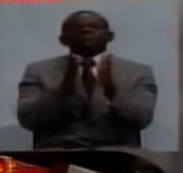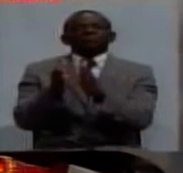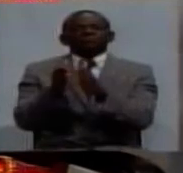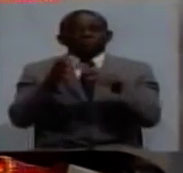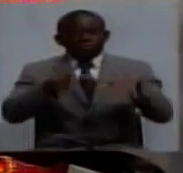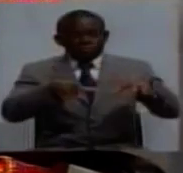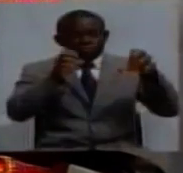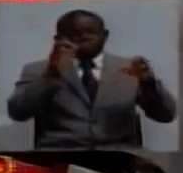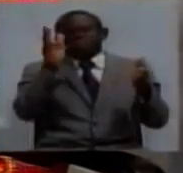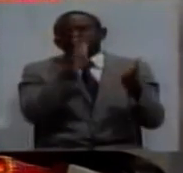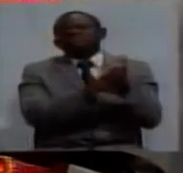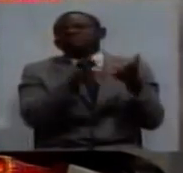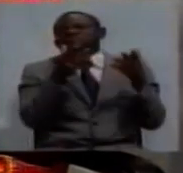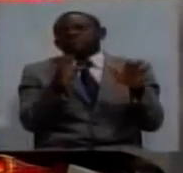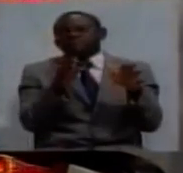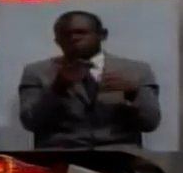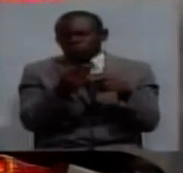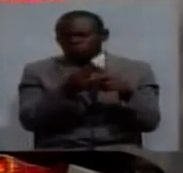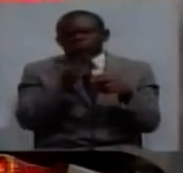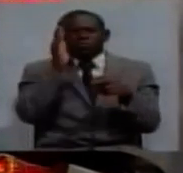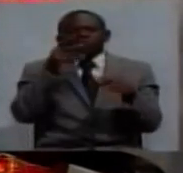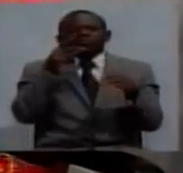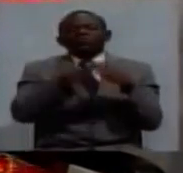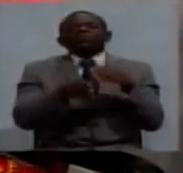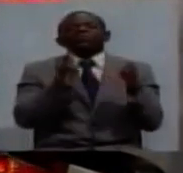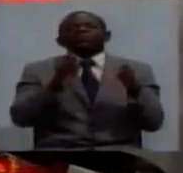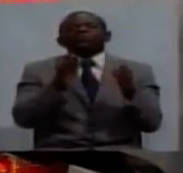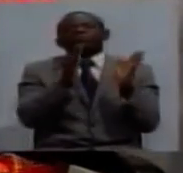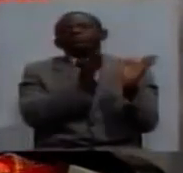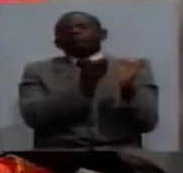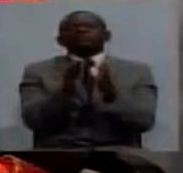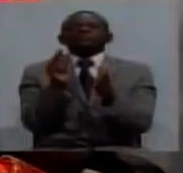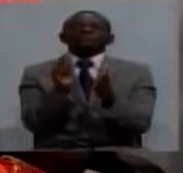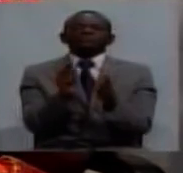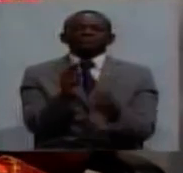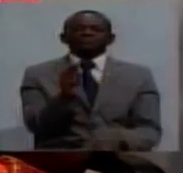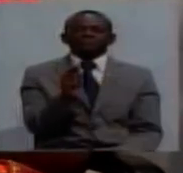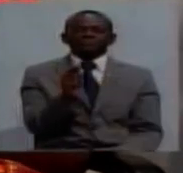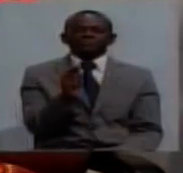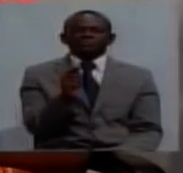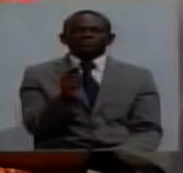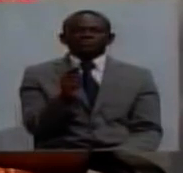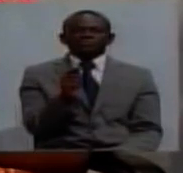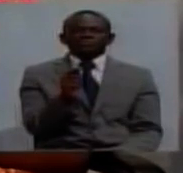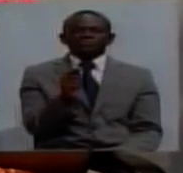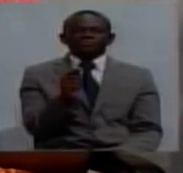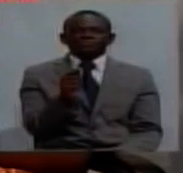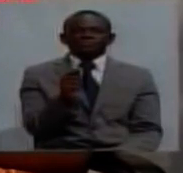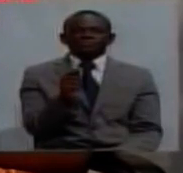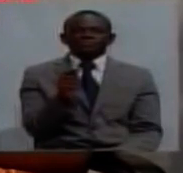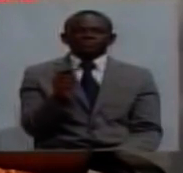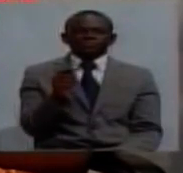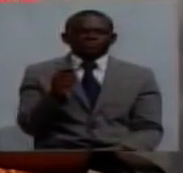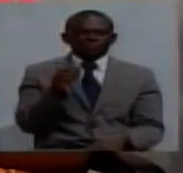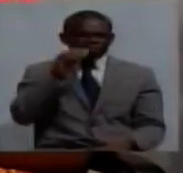it launched very soon. That meant we are trying to break the silo mentality in which